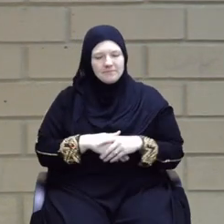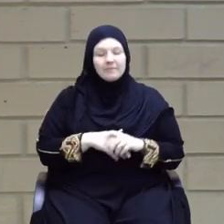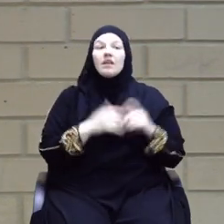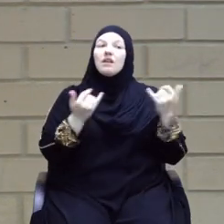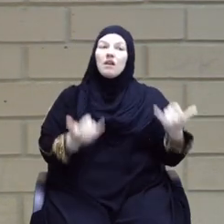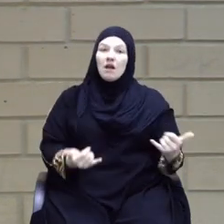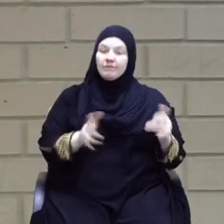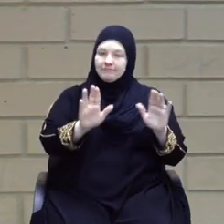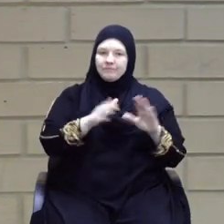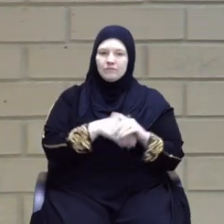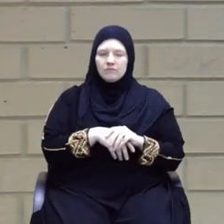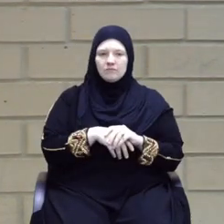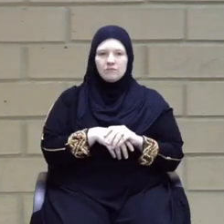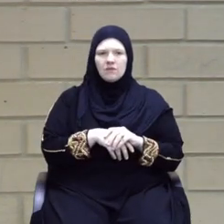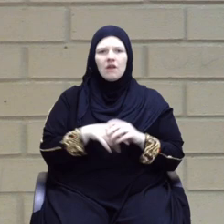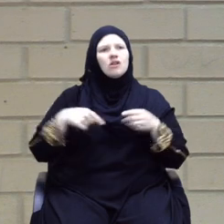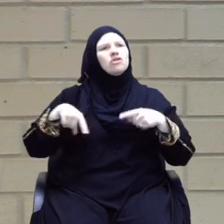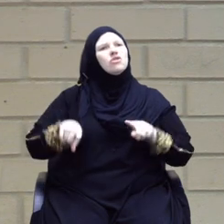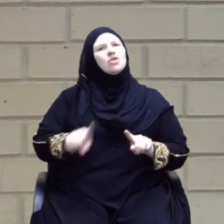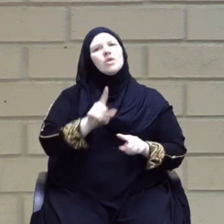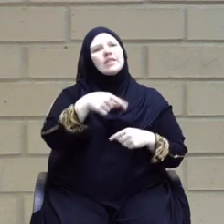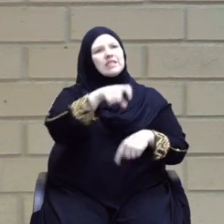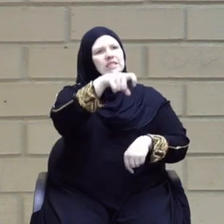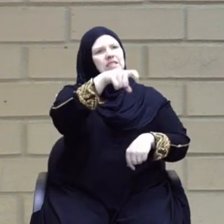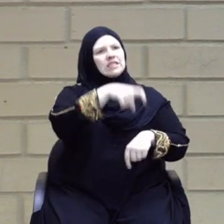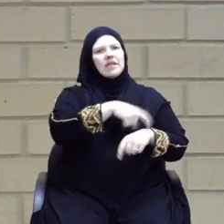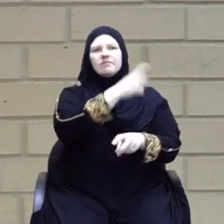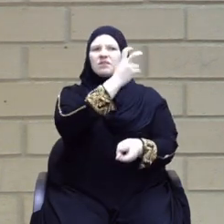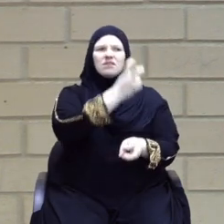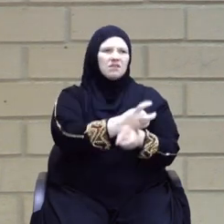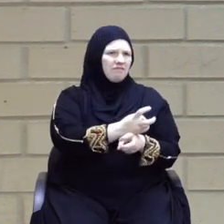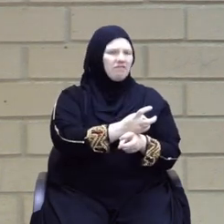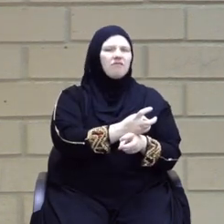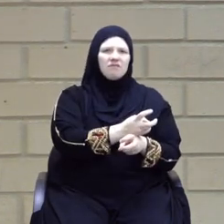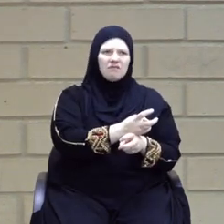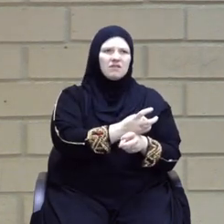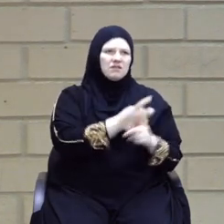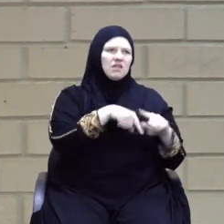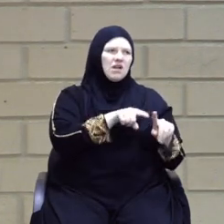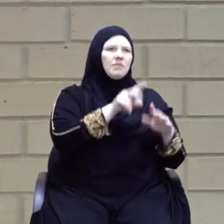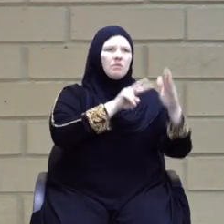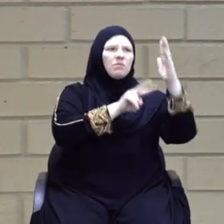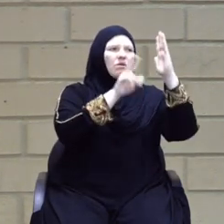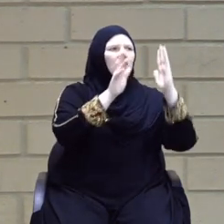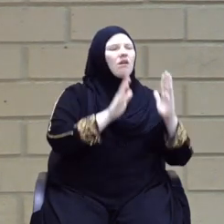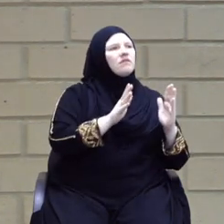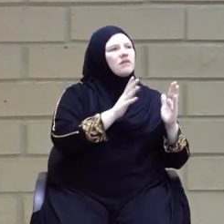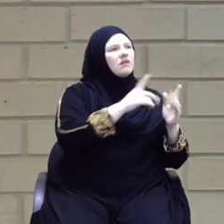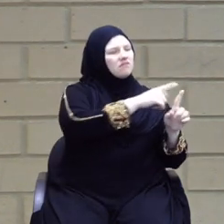during these very difficult times, many might say, why is it happening?